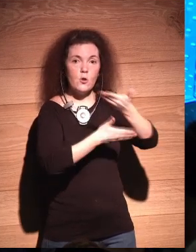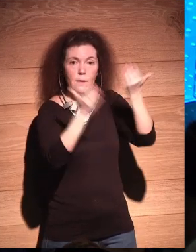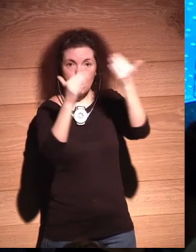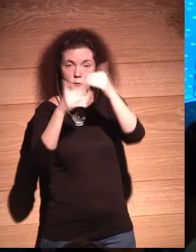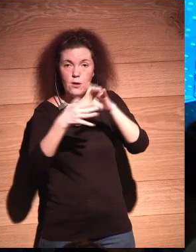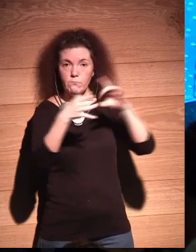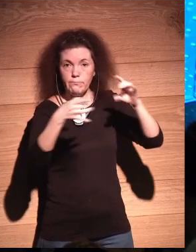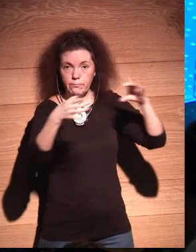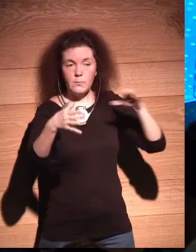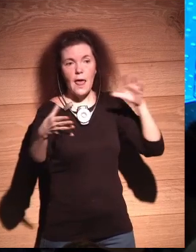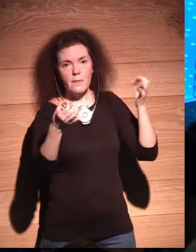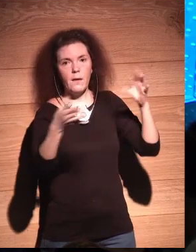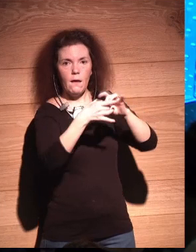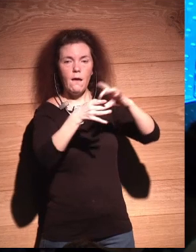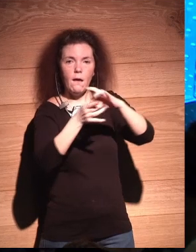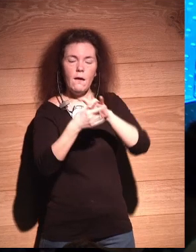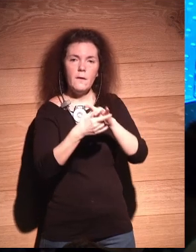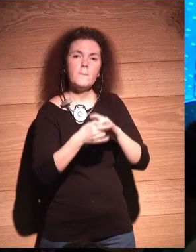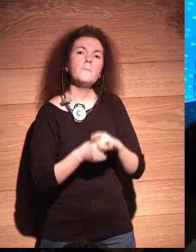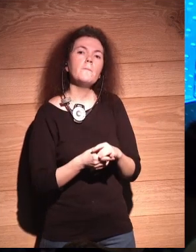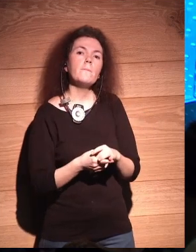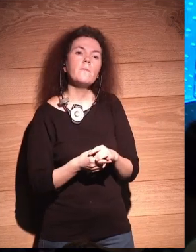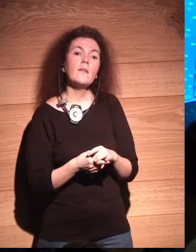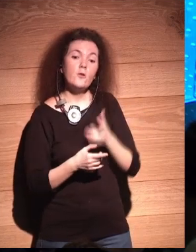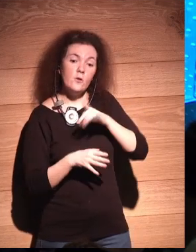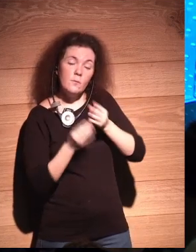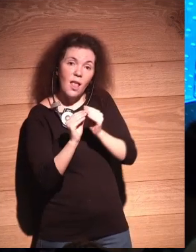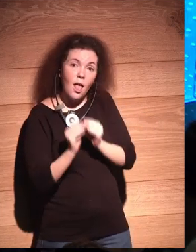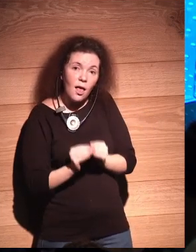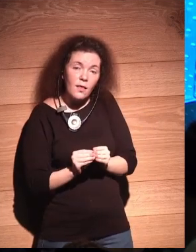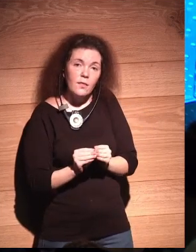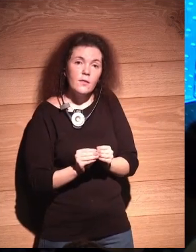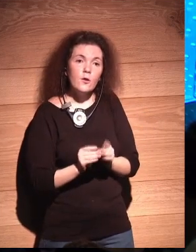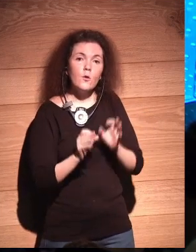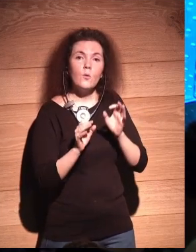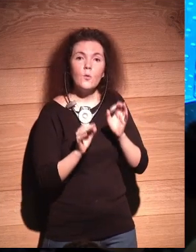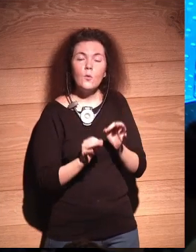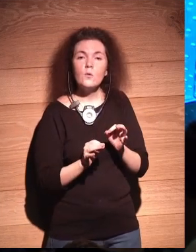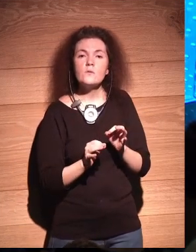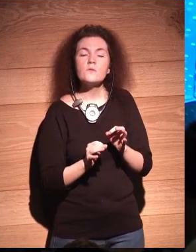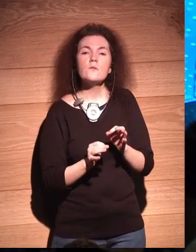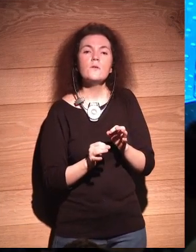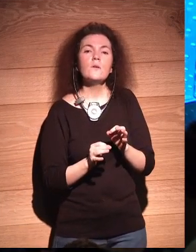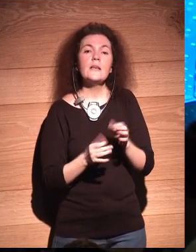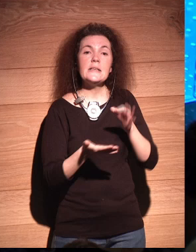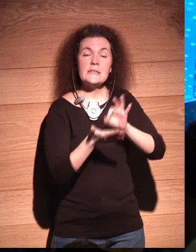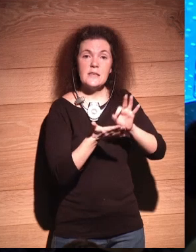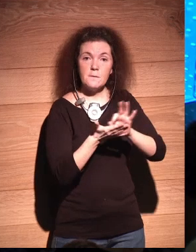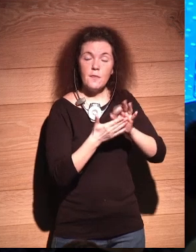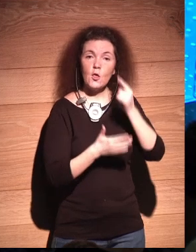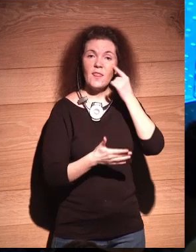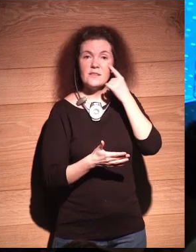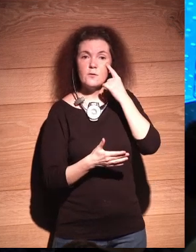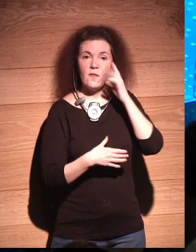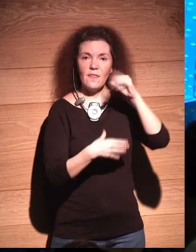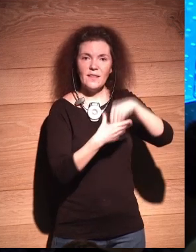this, Homeland Security got in touch with me and said, "You will never be doing this project in the United